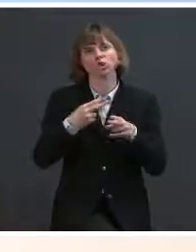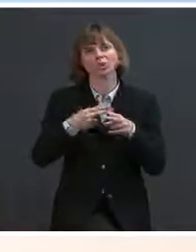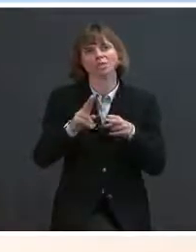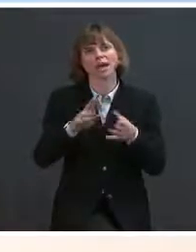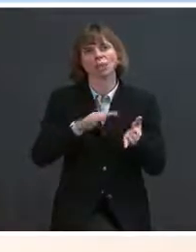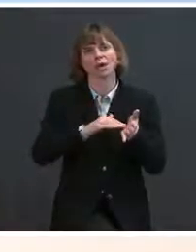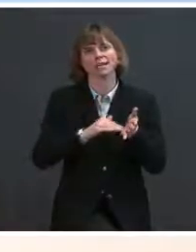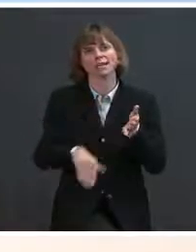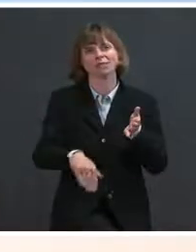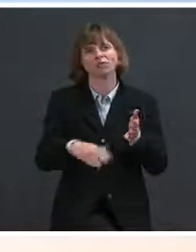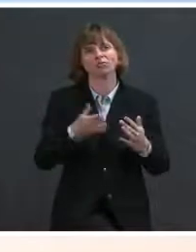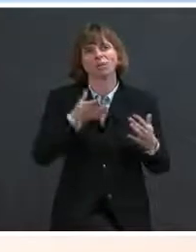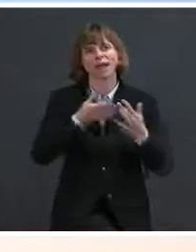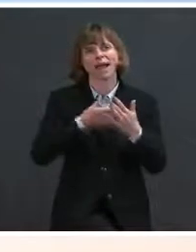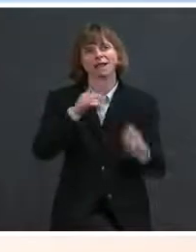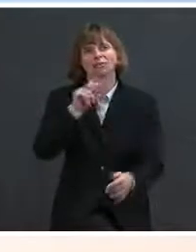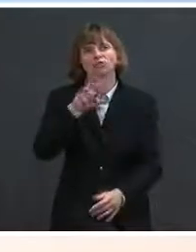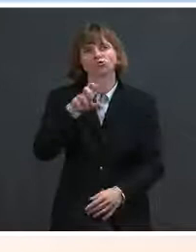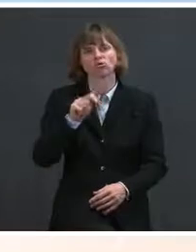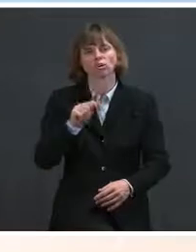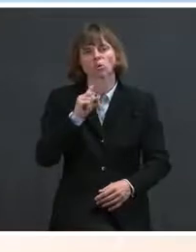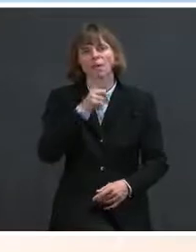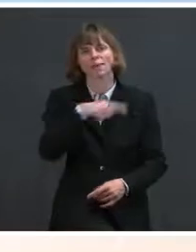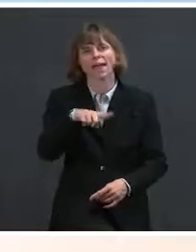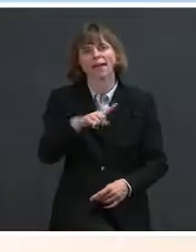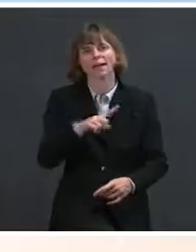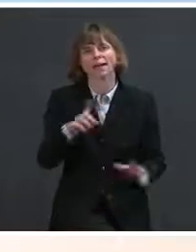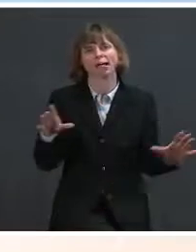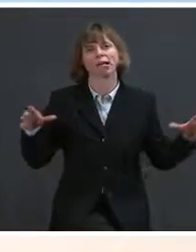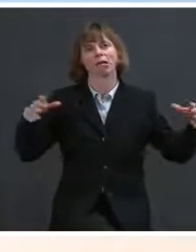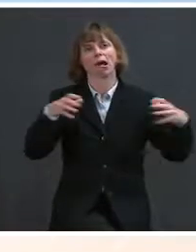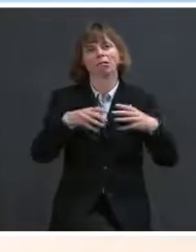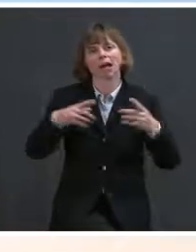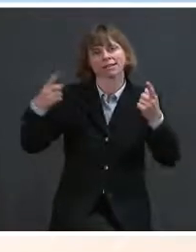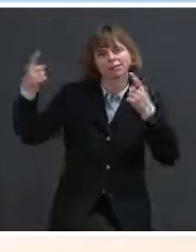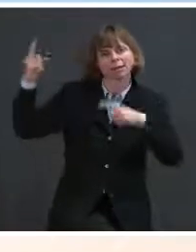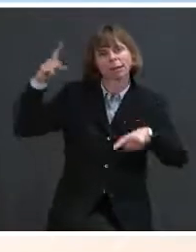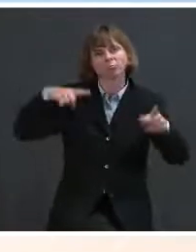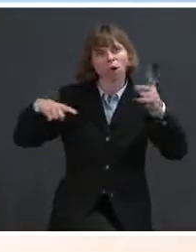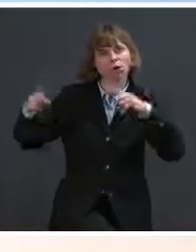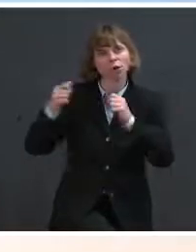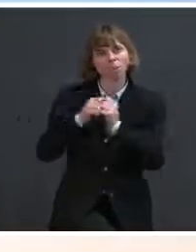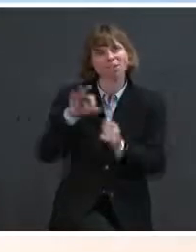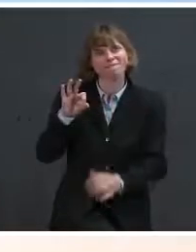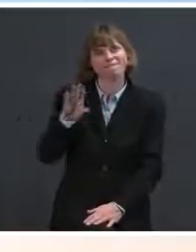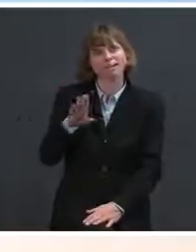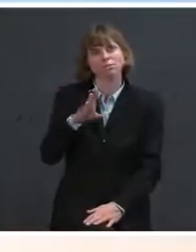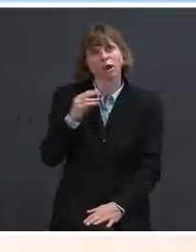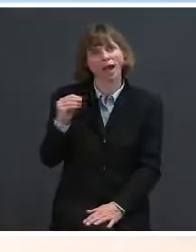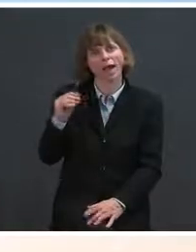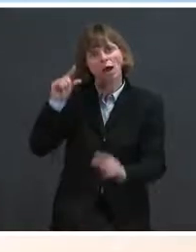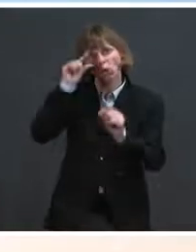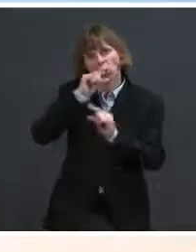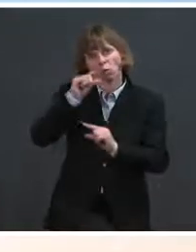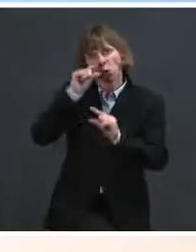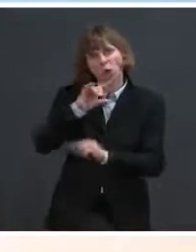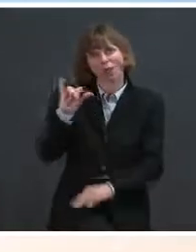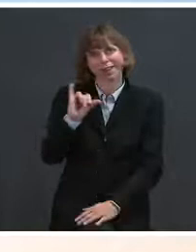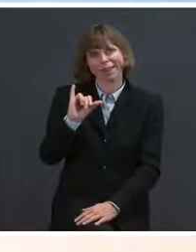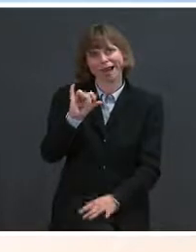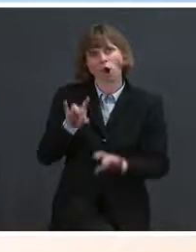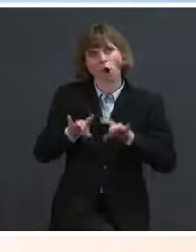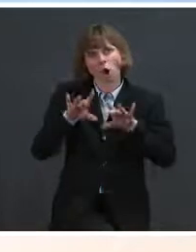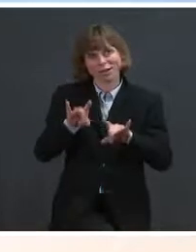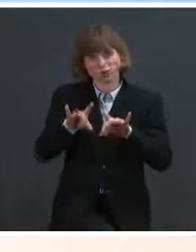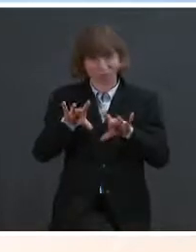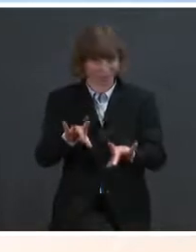from antitrust so that they could collectively bargain with Facebook and Google like the Australia law.